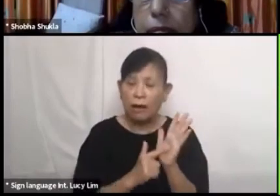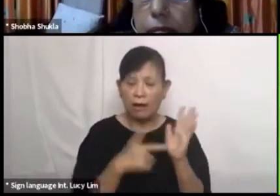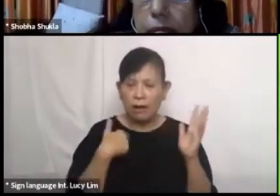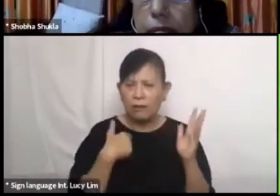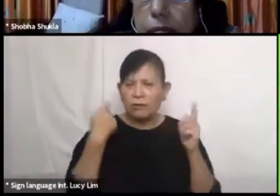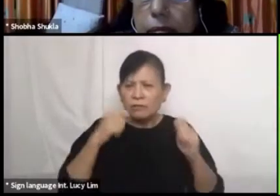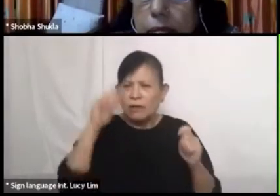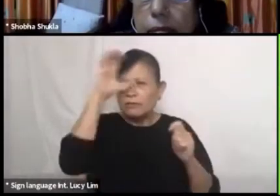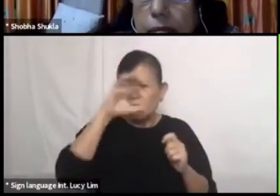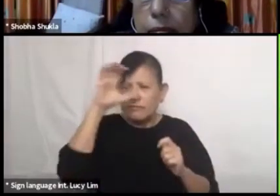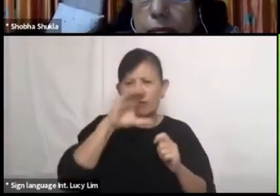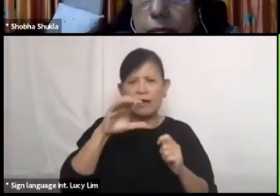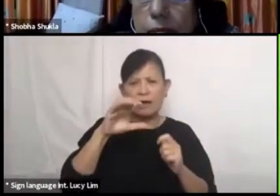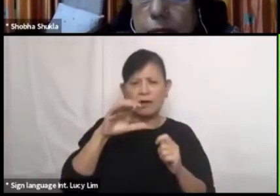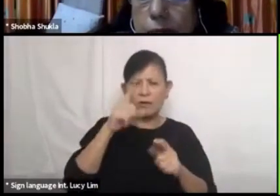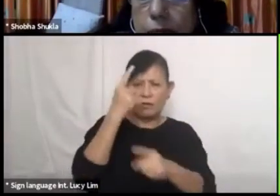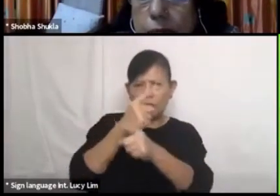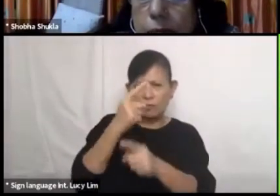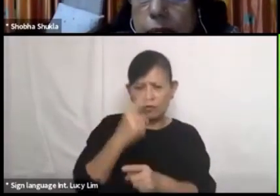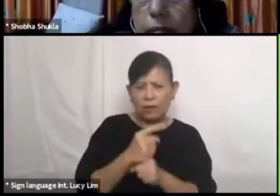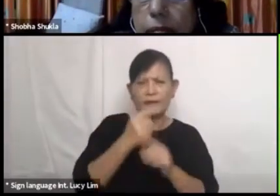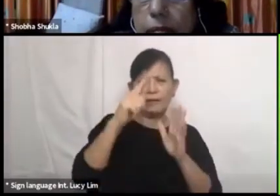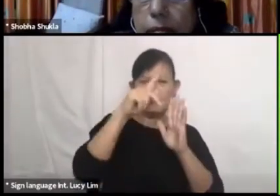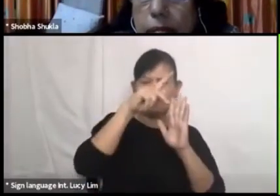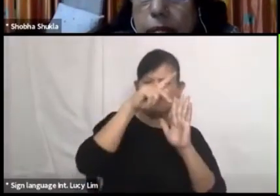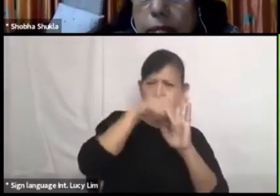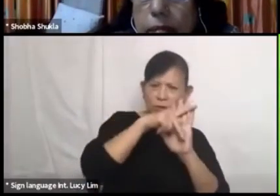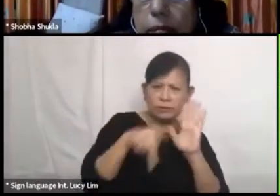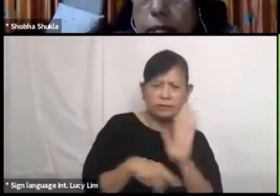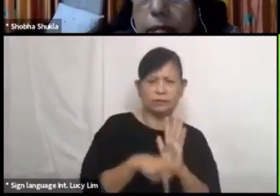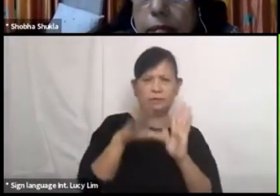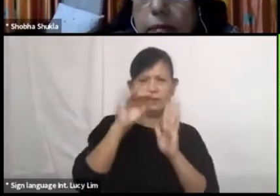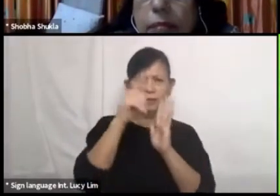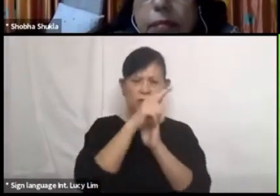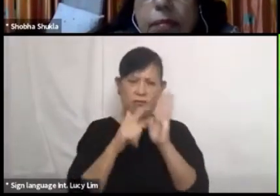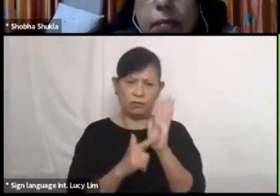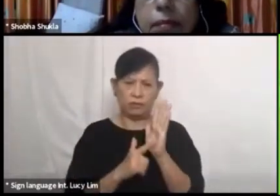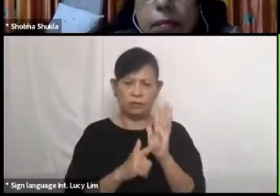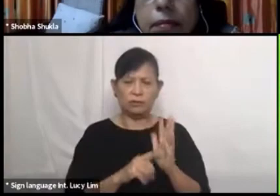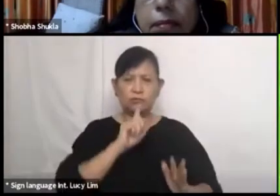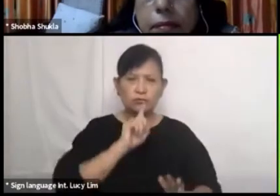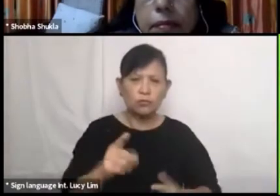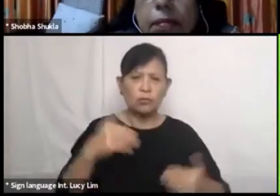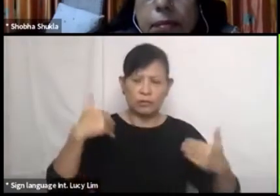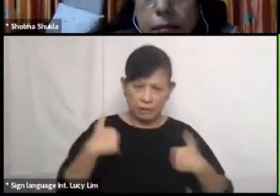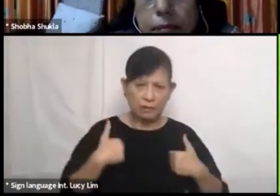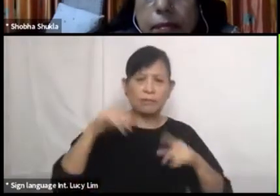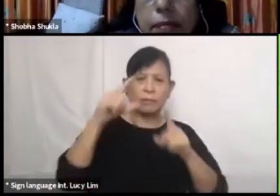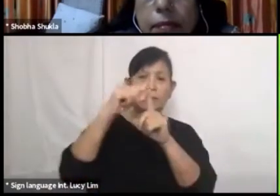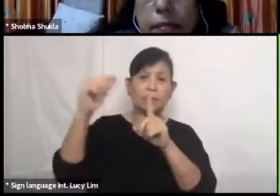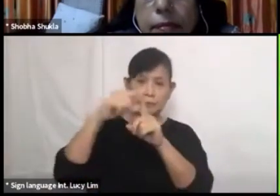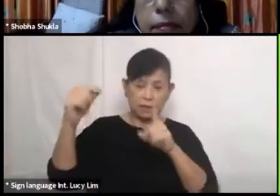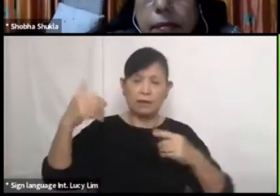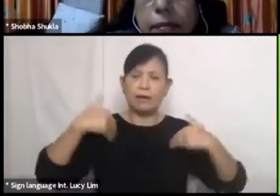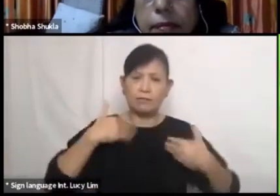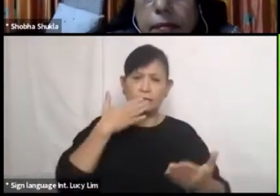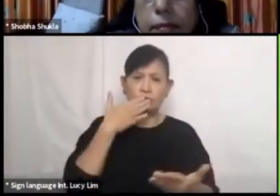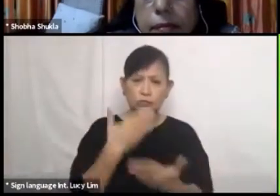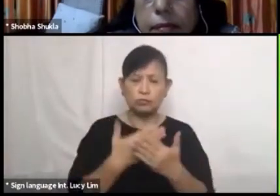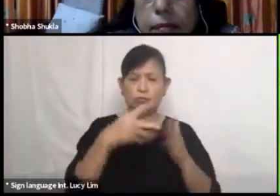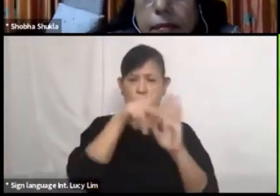policies are specifically for people with disabilities. Now, we have very good policies in Pakistan. You know,